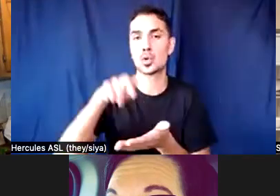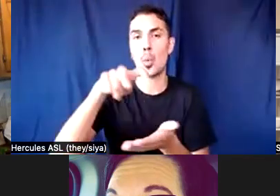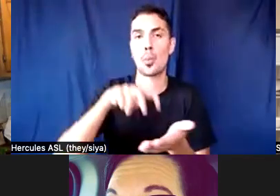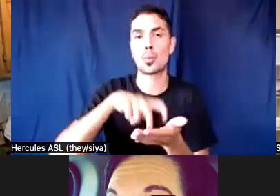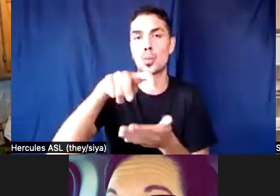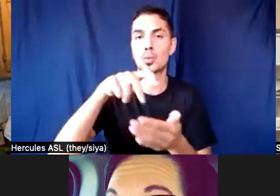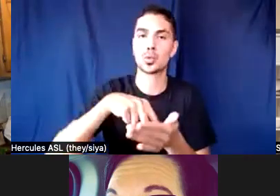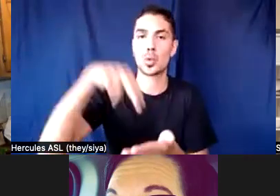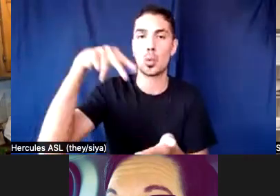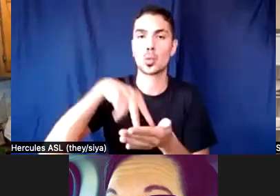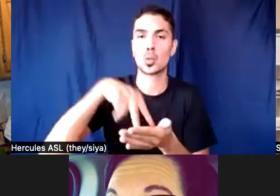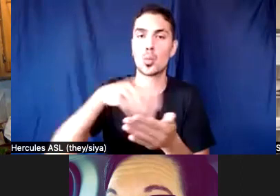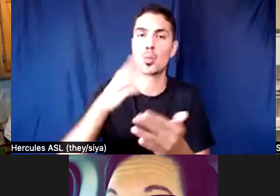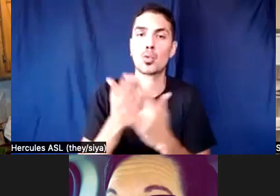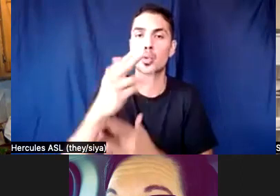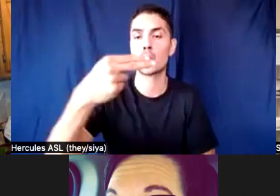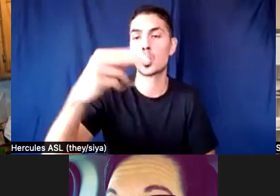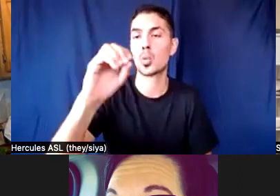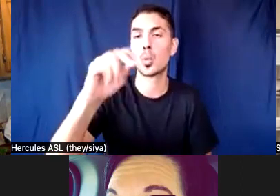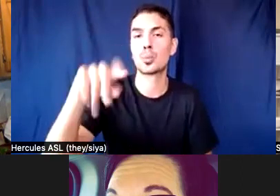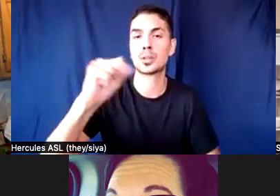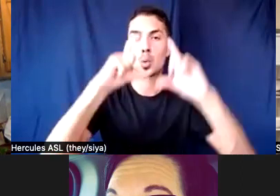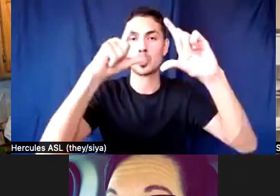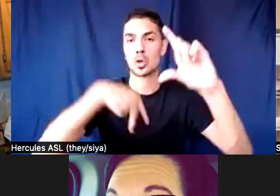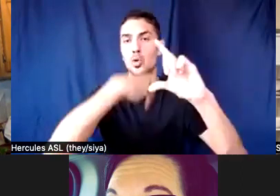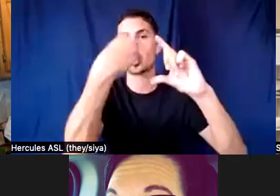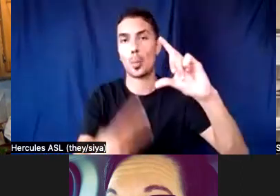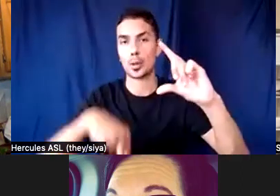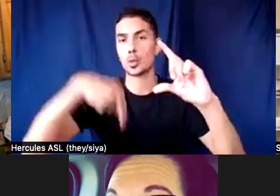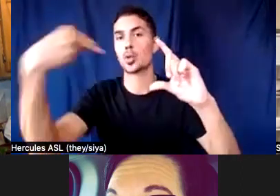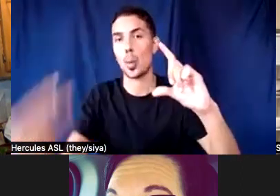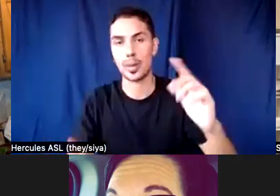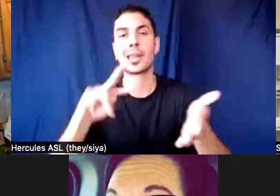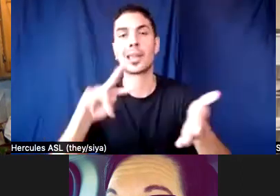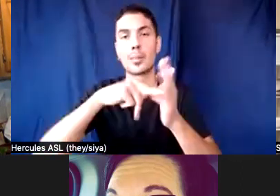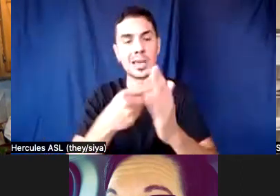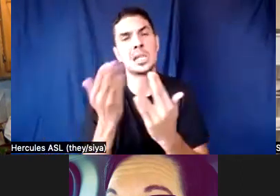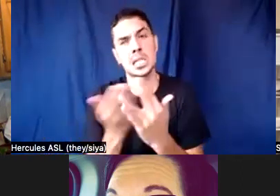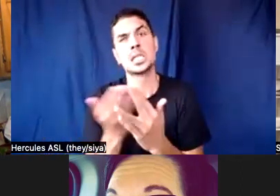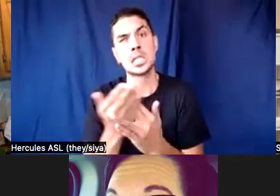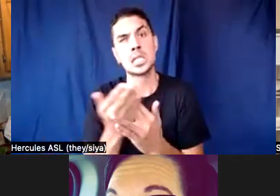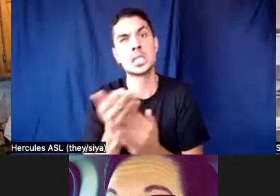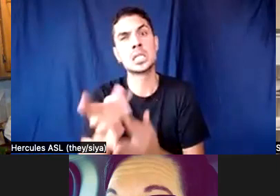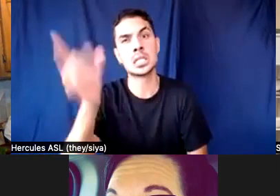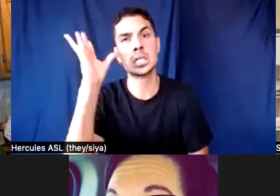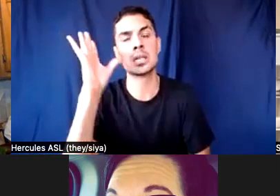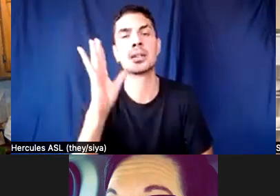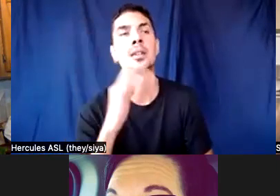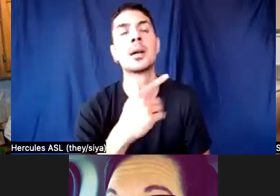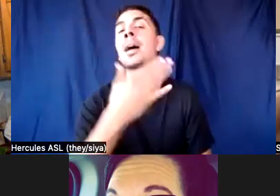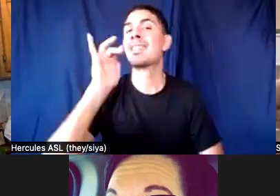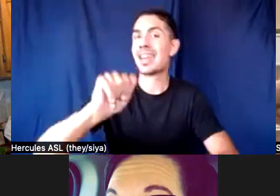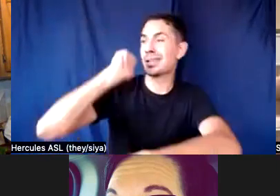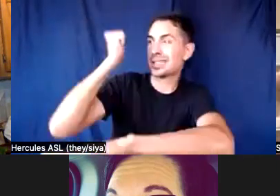their behalf, that's helpful. So there's a balance between establishing their autonomy, right? Like supporting